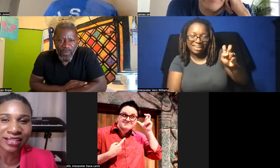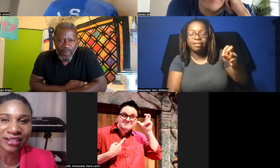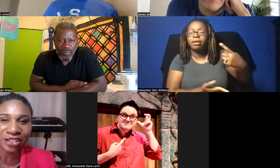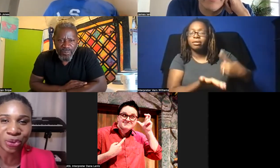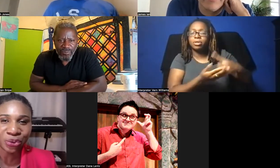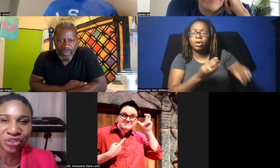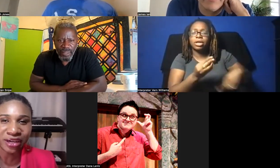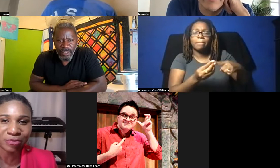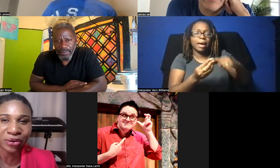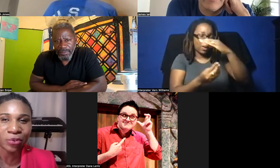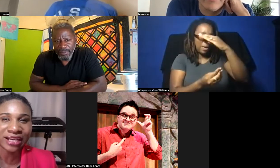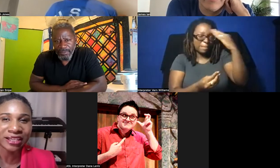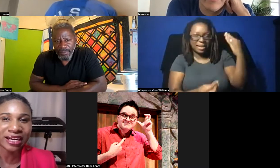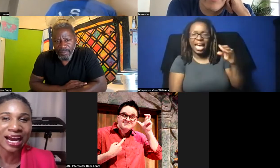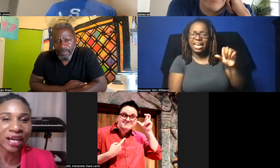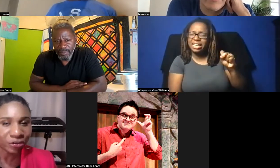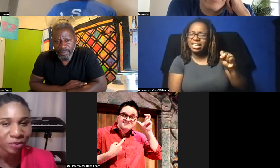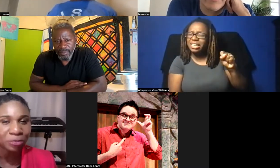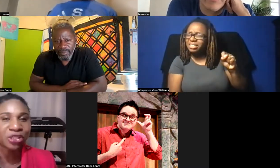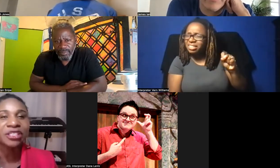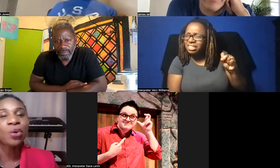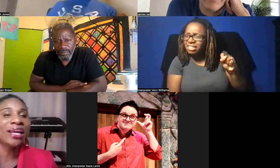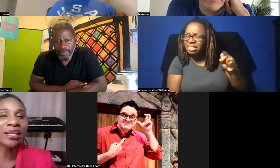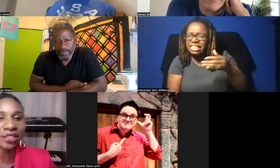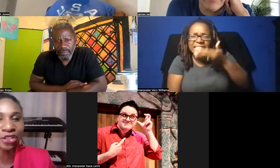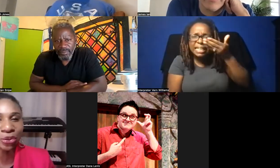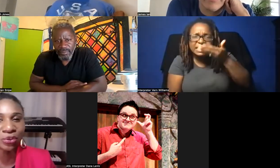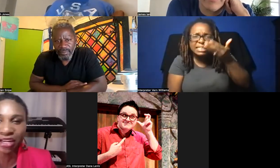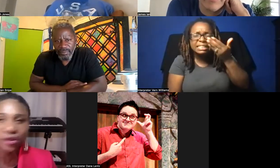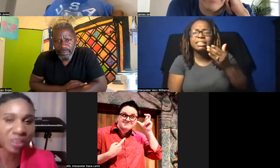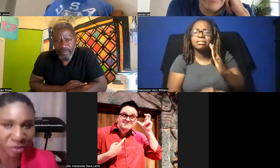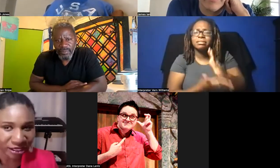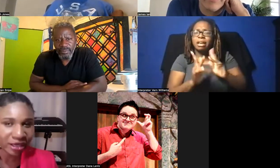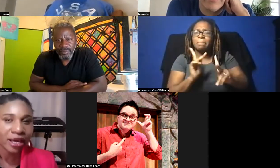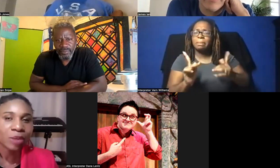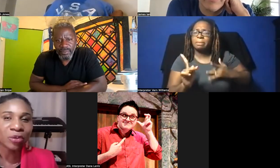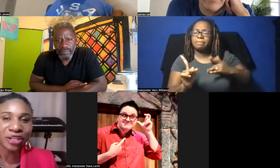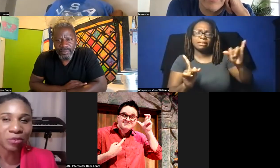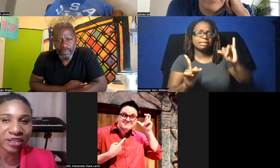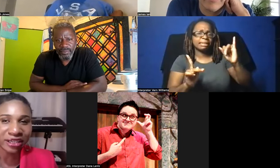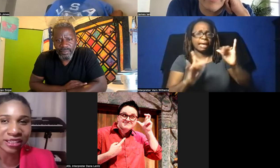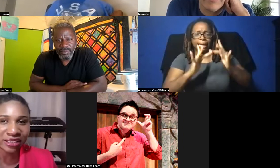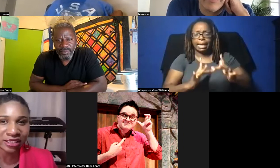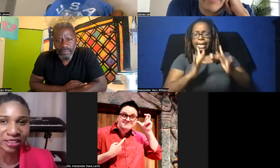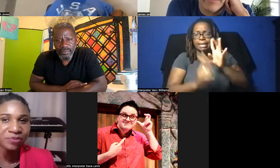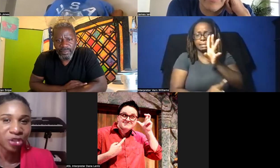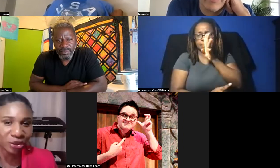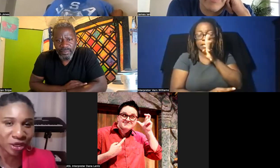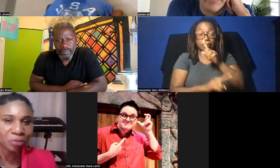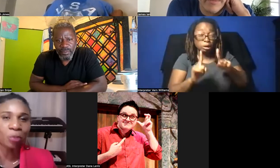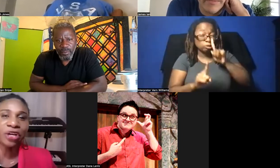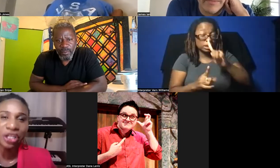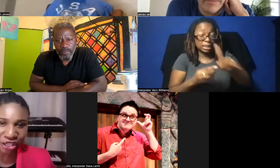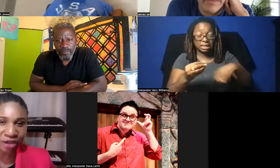black scent is used very widely, and how a lot of people just equate it to internet speak. But really what it is,